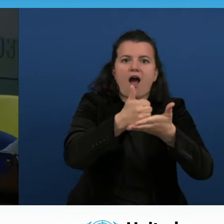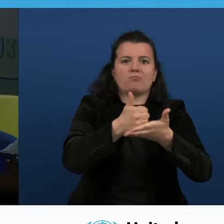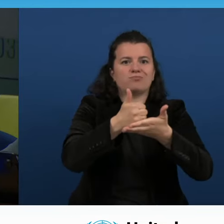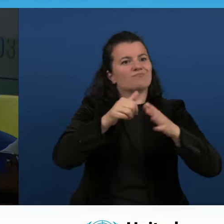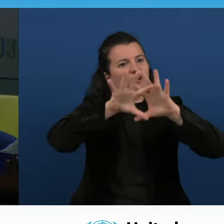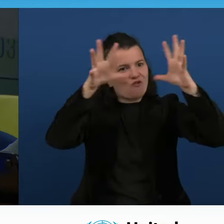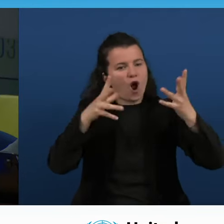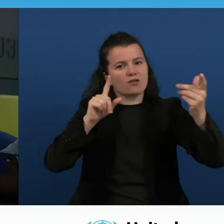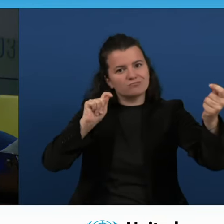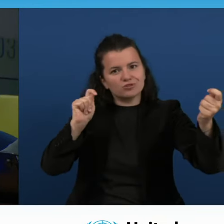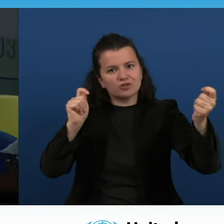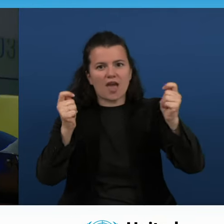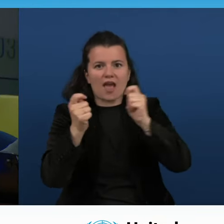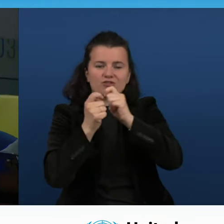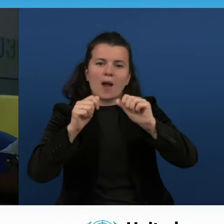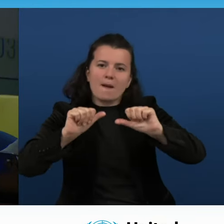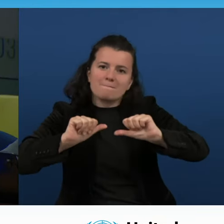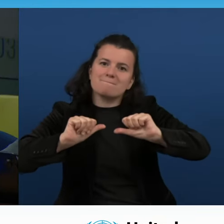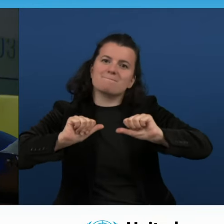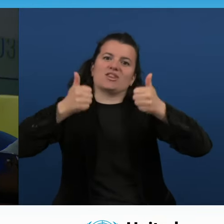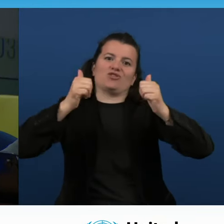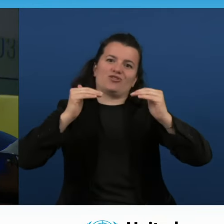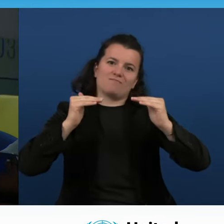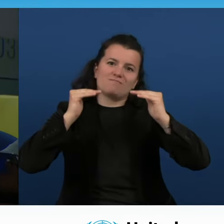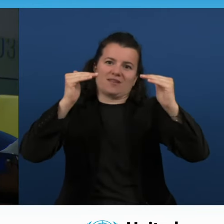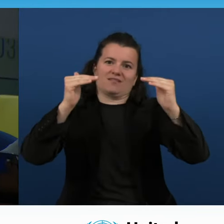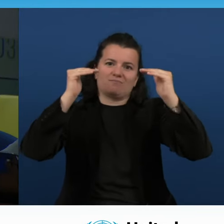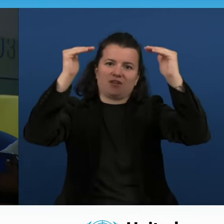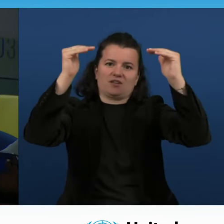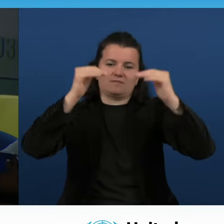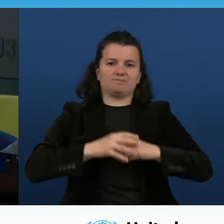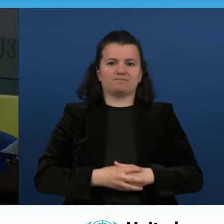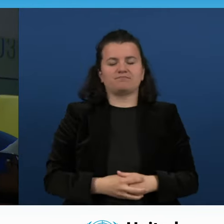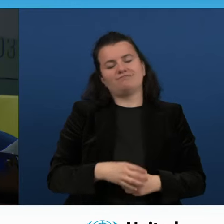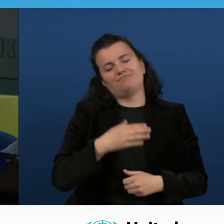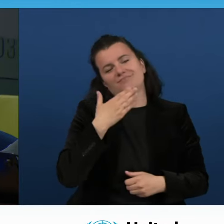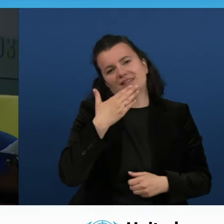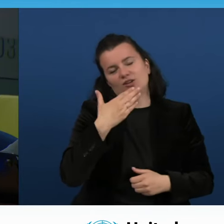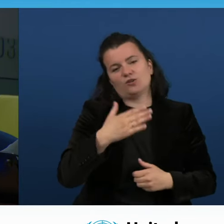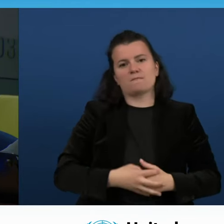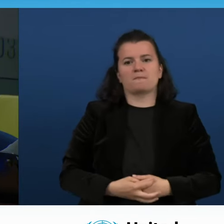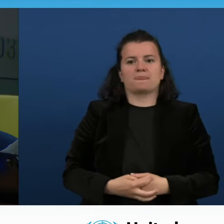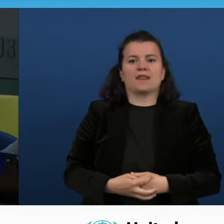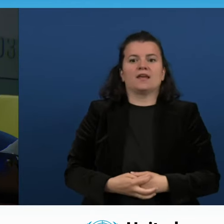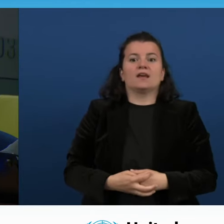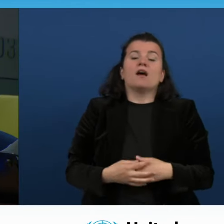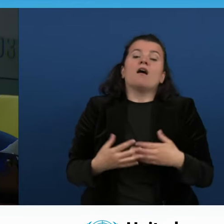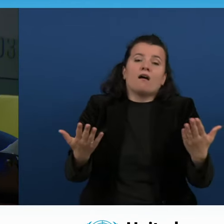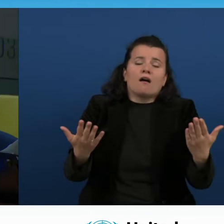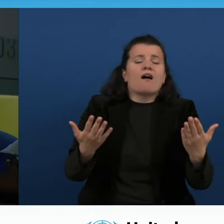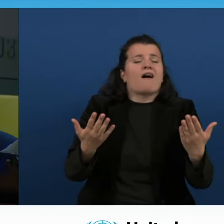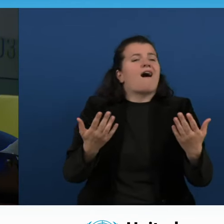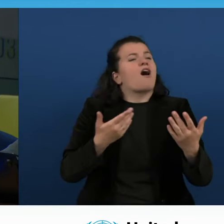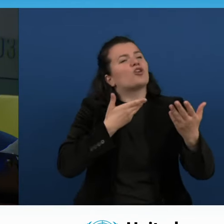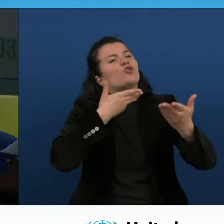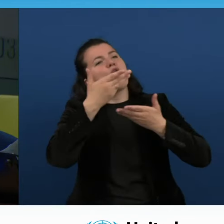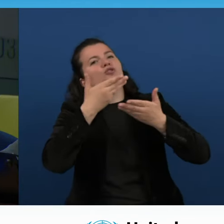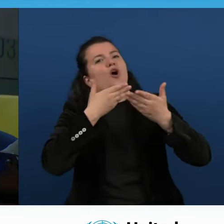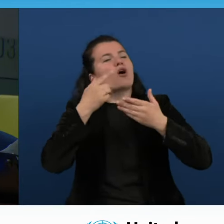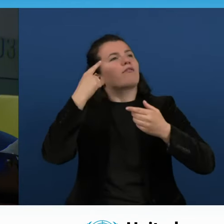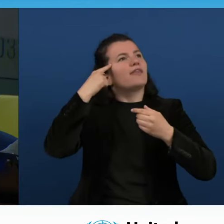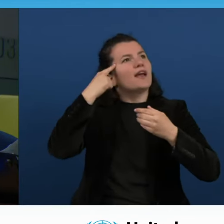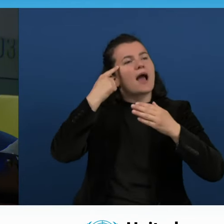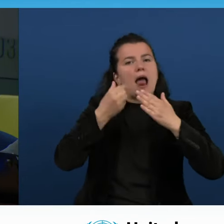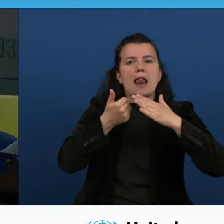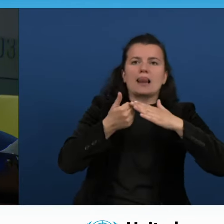friends, usually we talk about the leaders of tomorrow, but you are the leaders of today, of